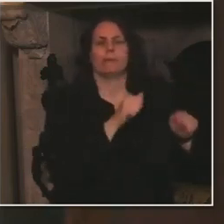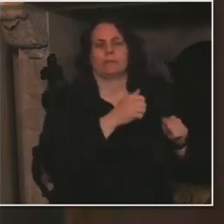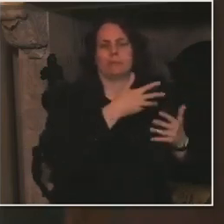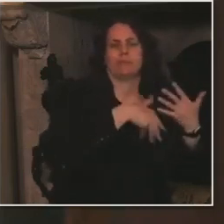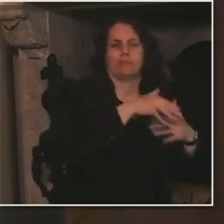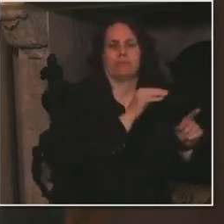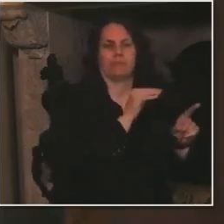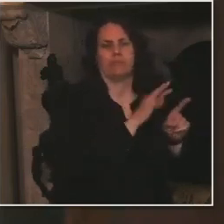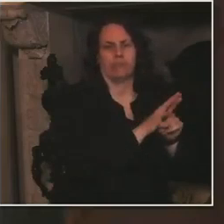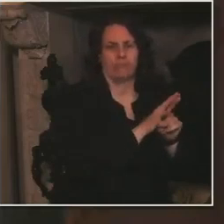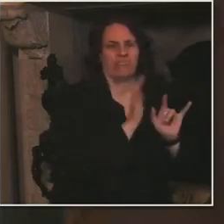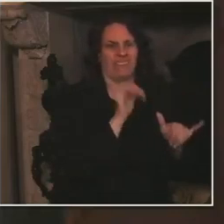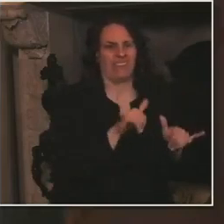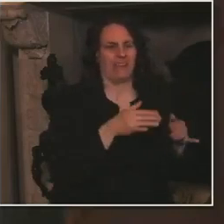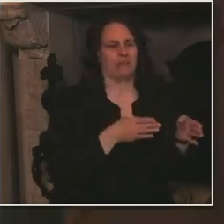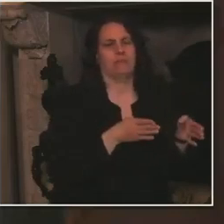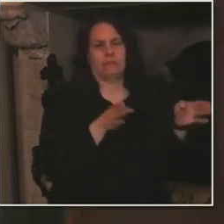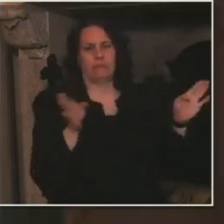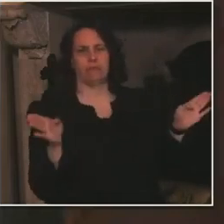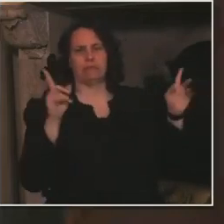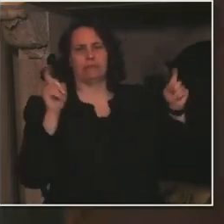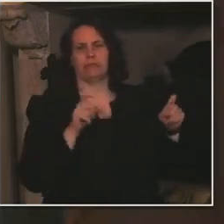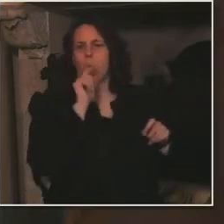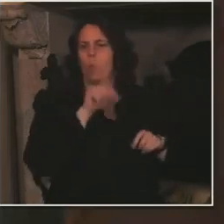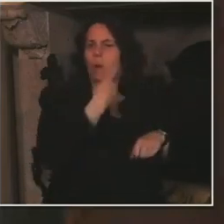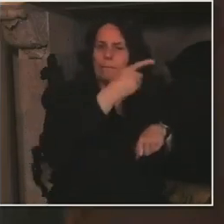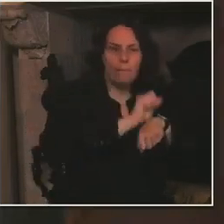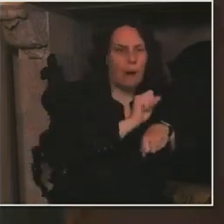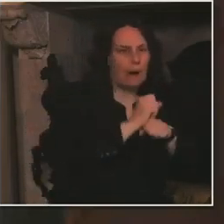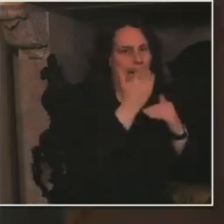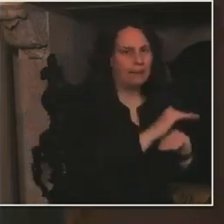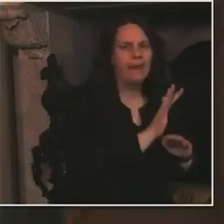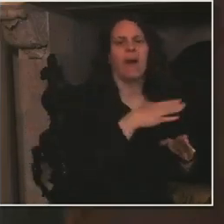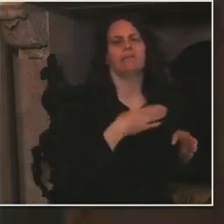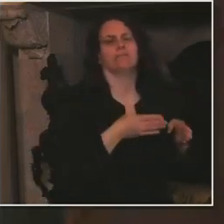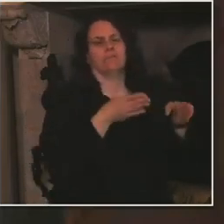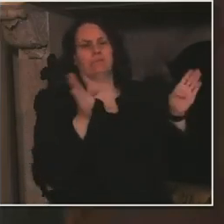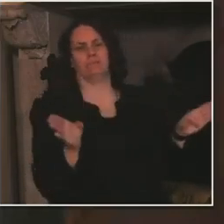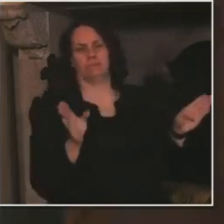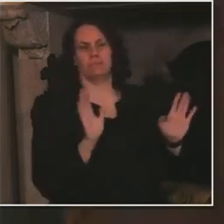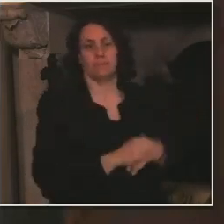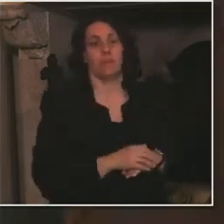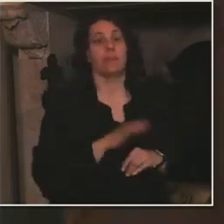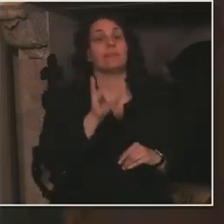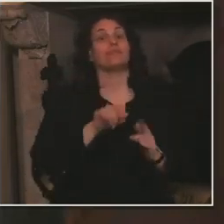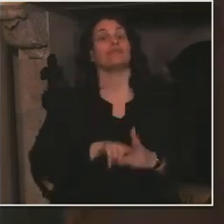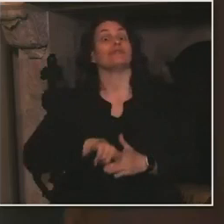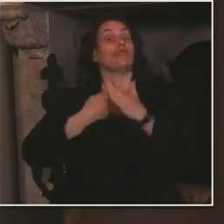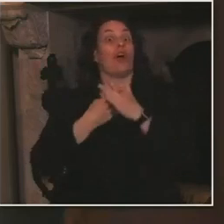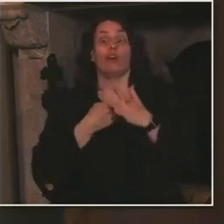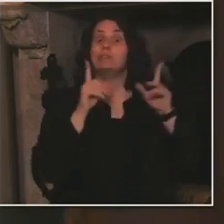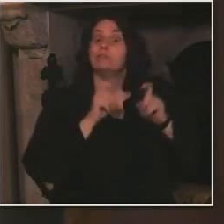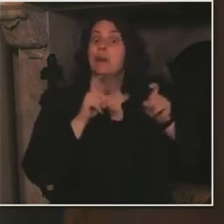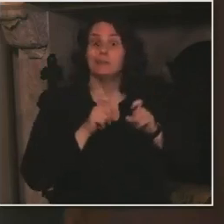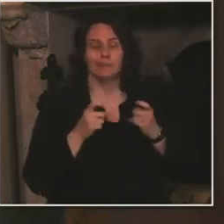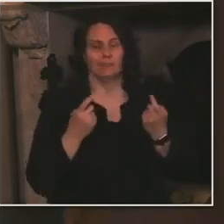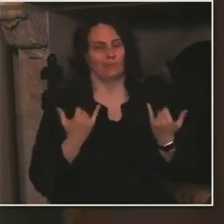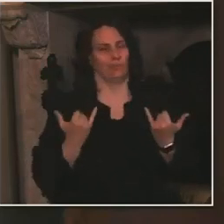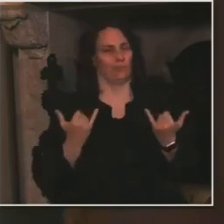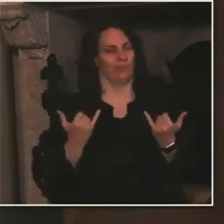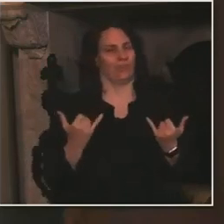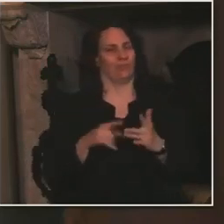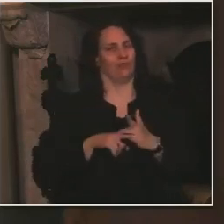broadly. That work starts today. We have surged an additional